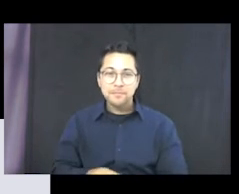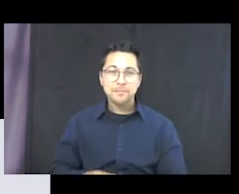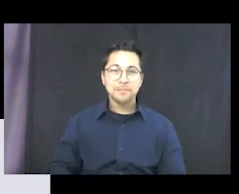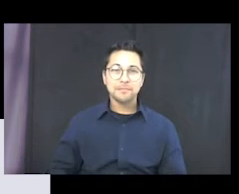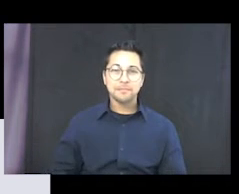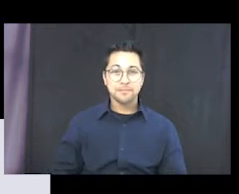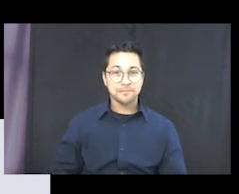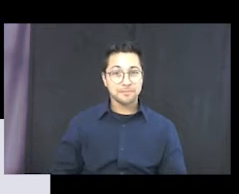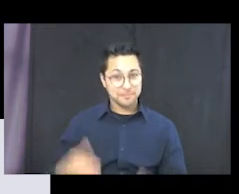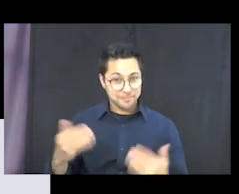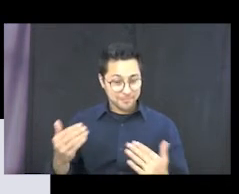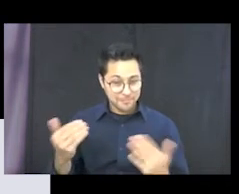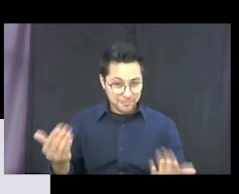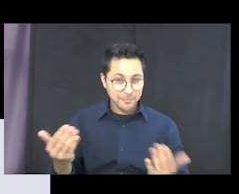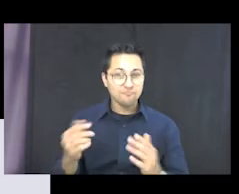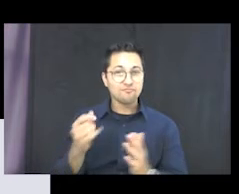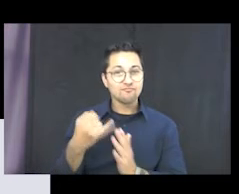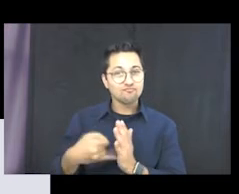everyone draw.